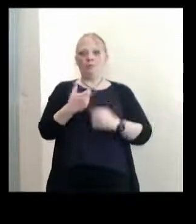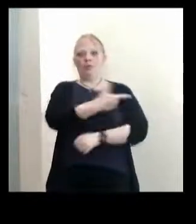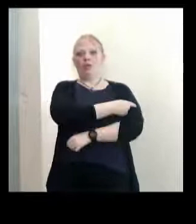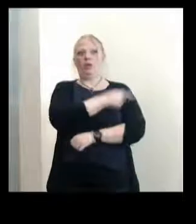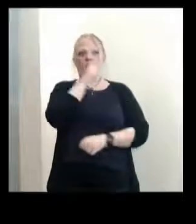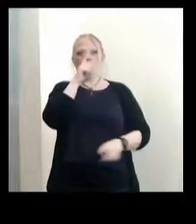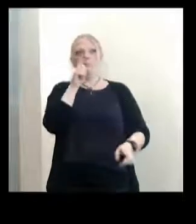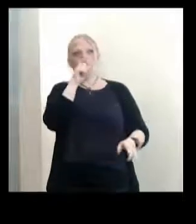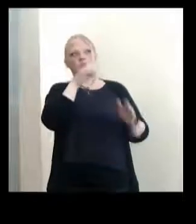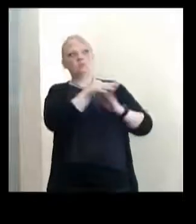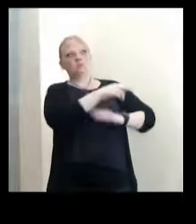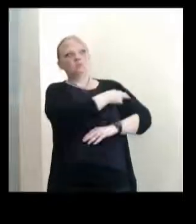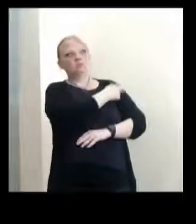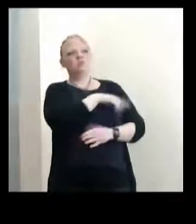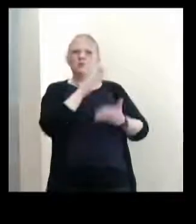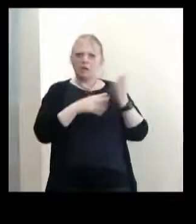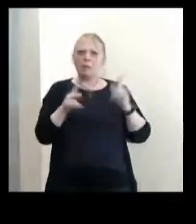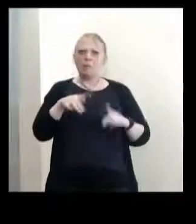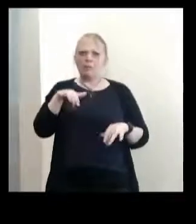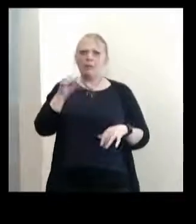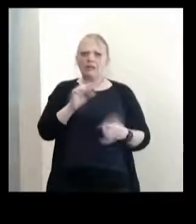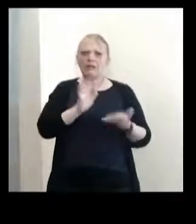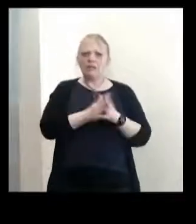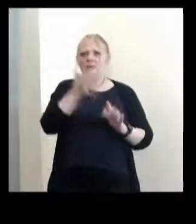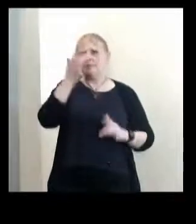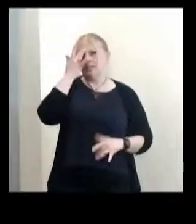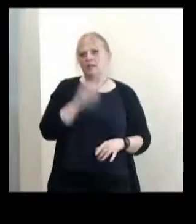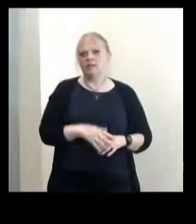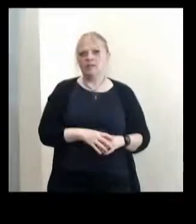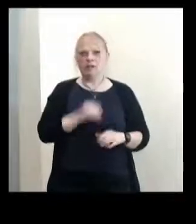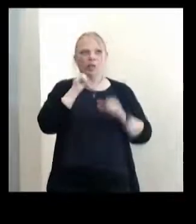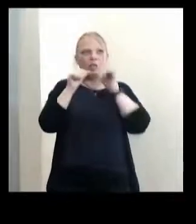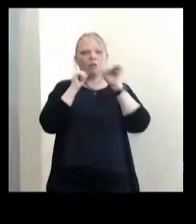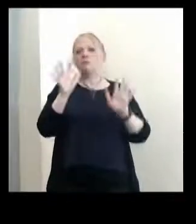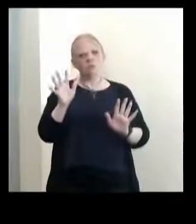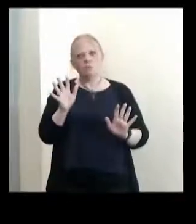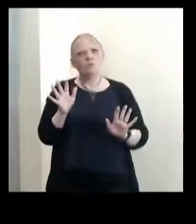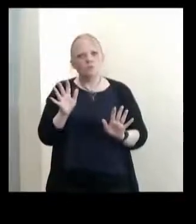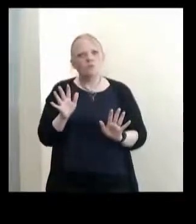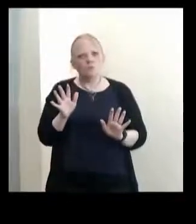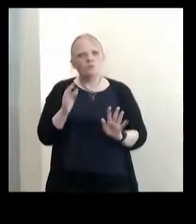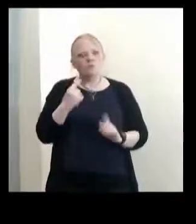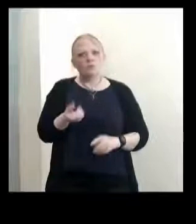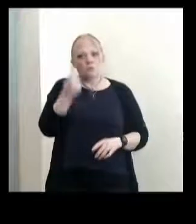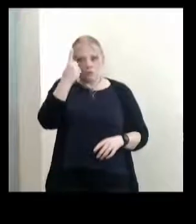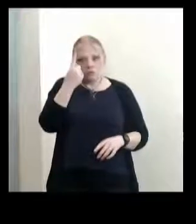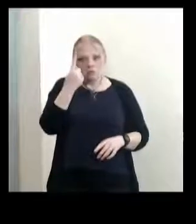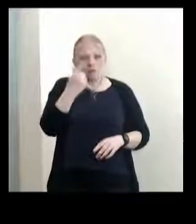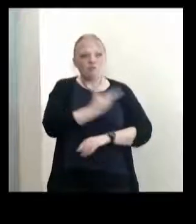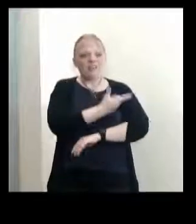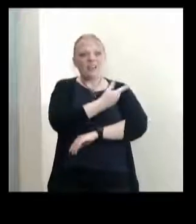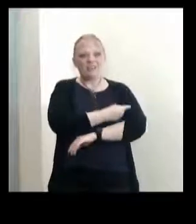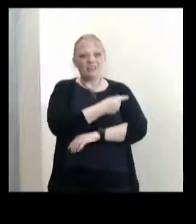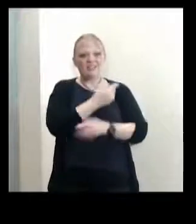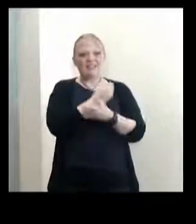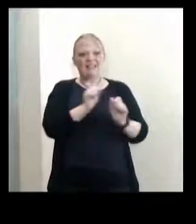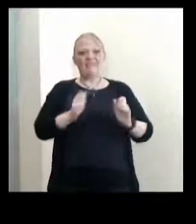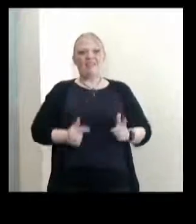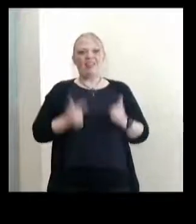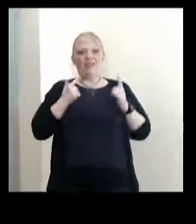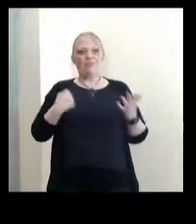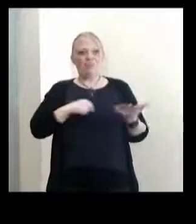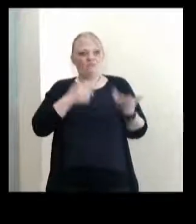vaccine. Some people have gotten sick, I'm not going to deny that, but I want people to understand that the vaccine saves lives, and we know